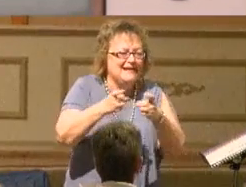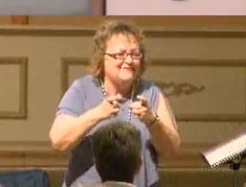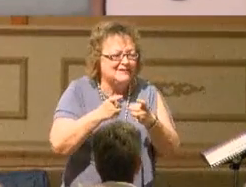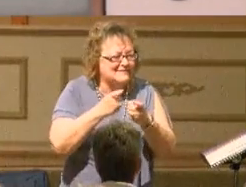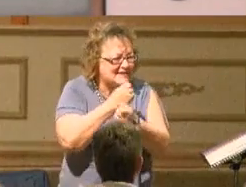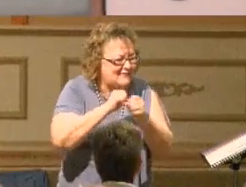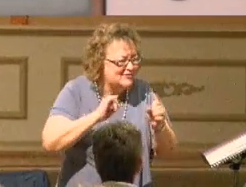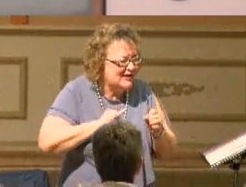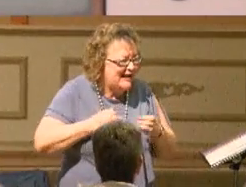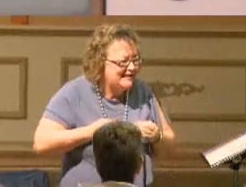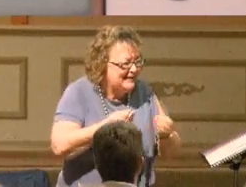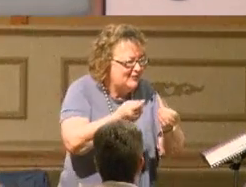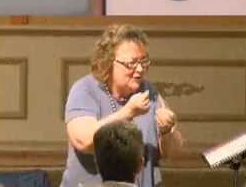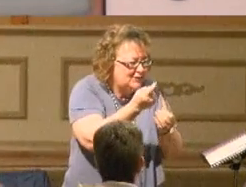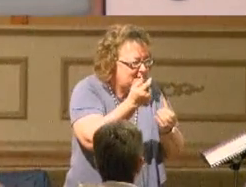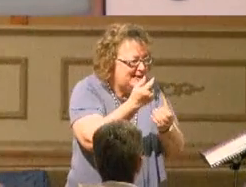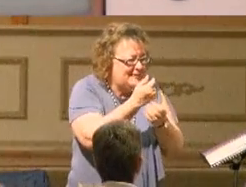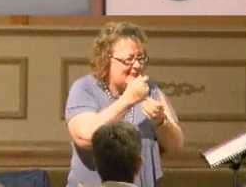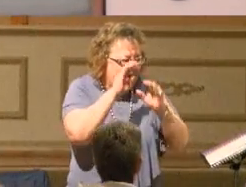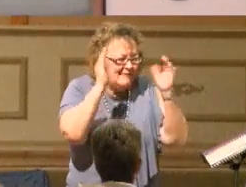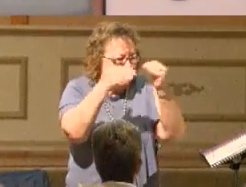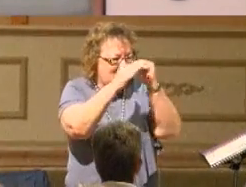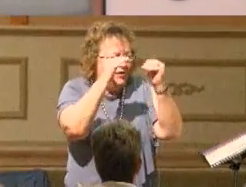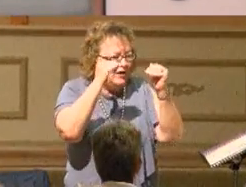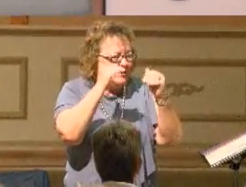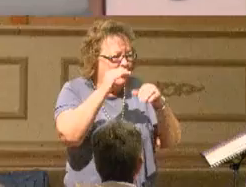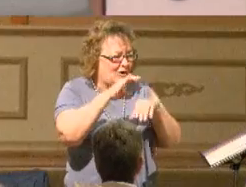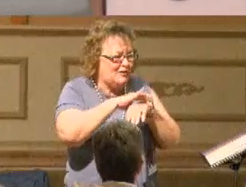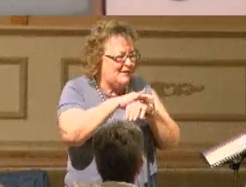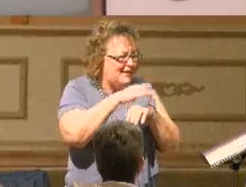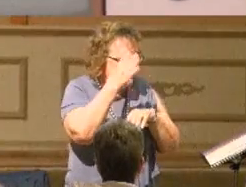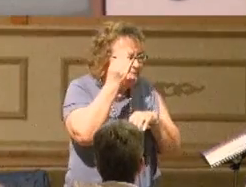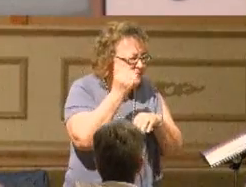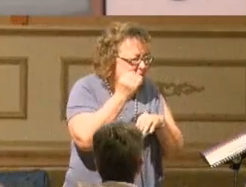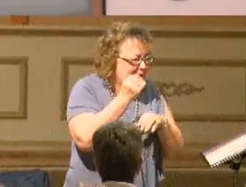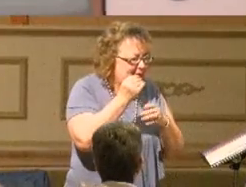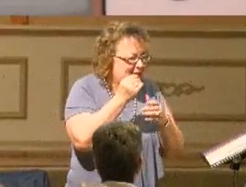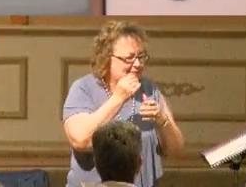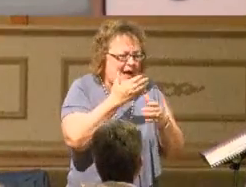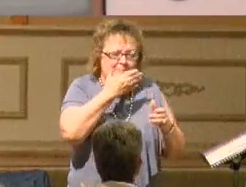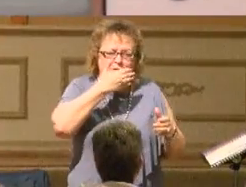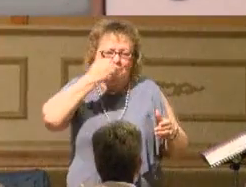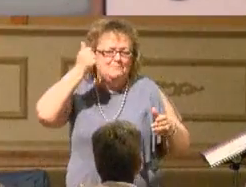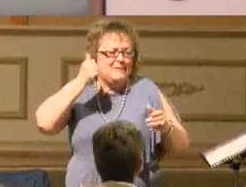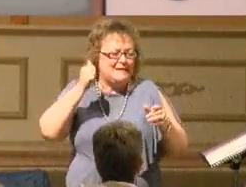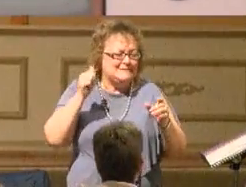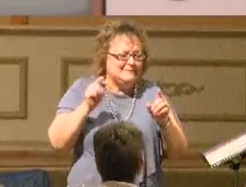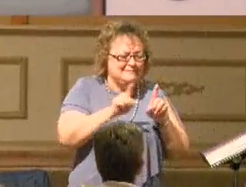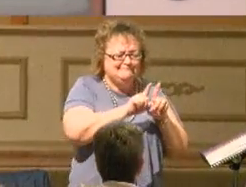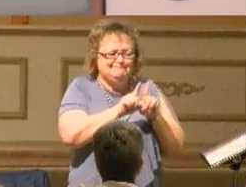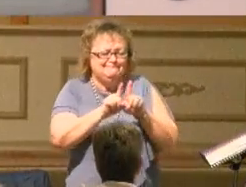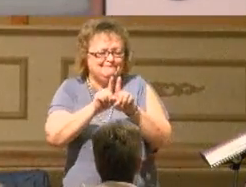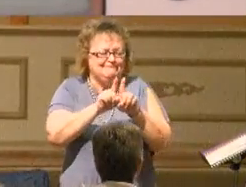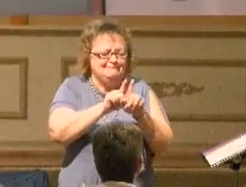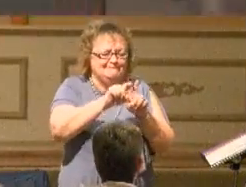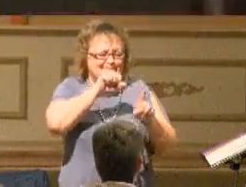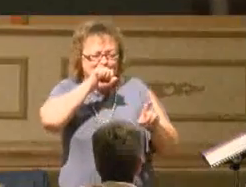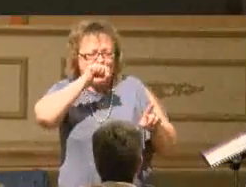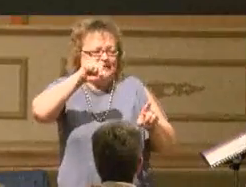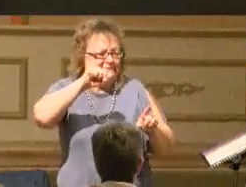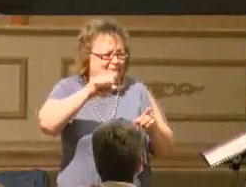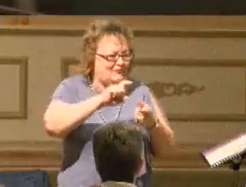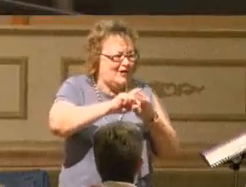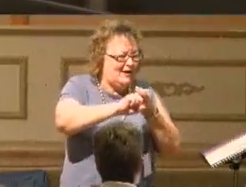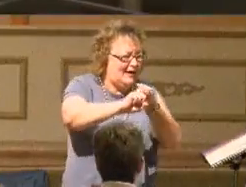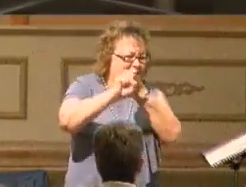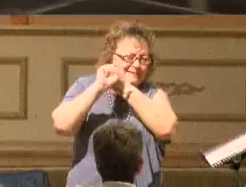can give you a little bit of heaven on earth right now. I'll be your best and dearest friend. You can go to me in prayer anytime. I'll speak